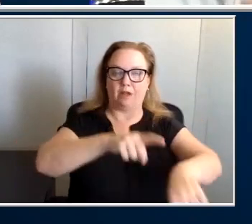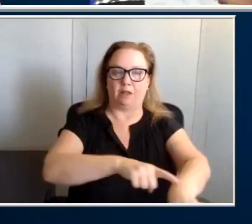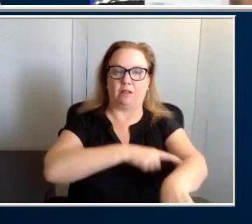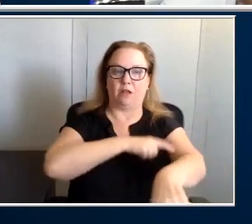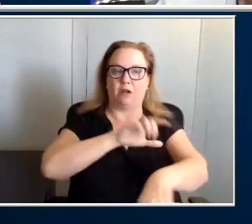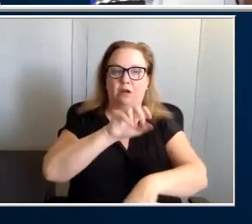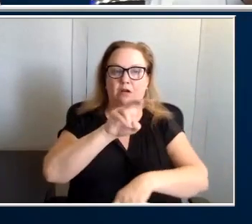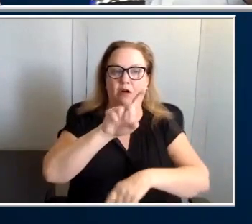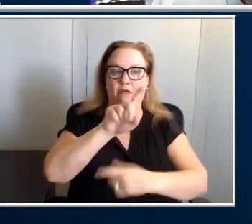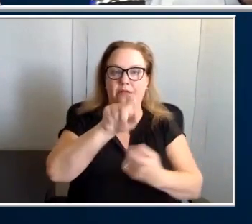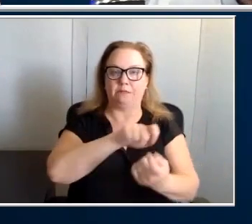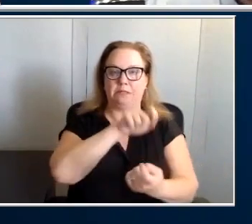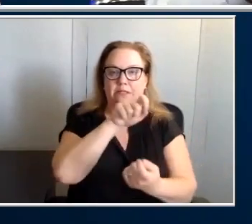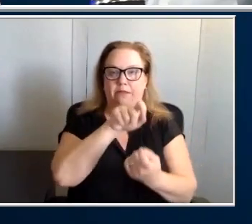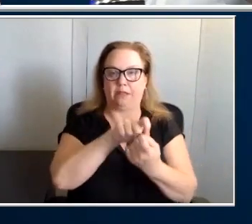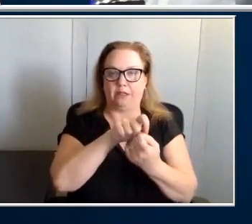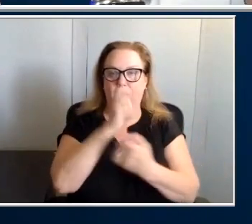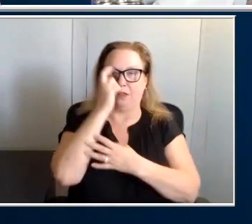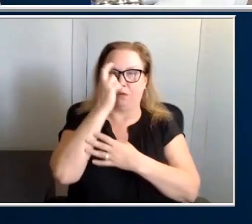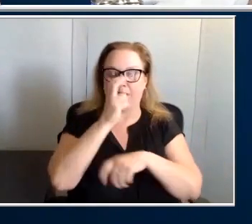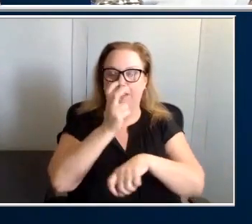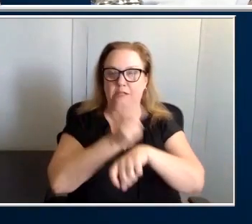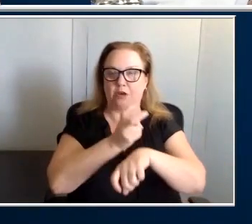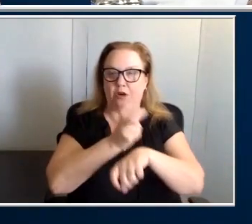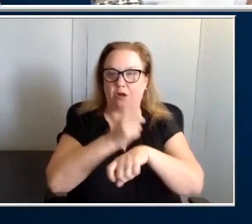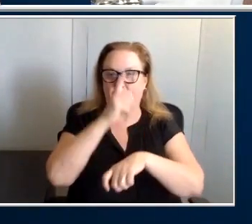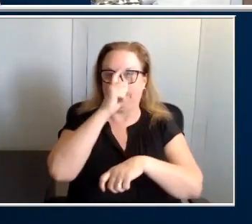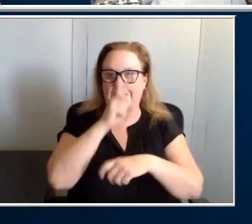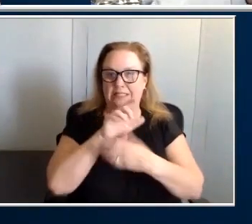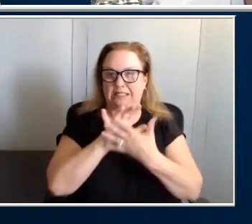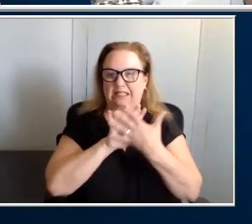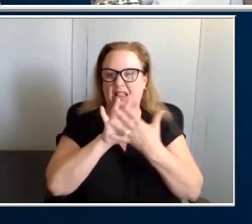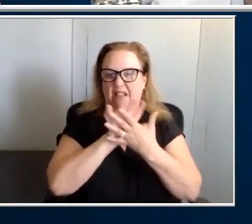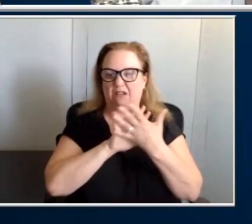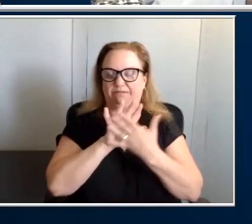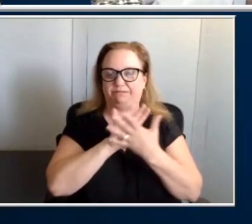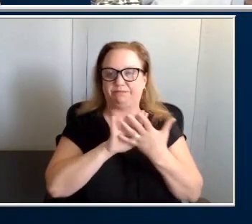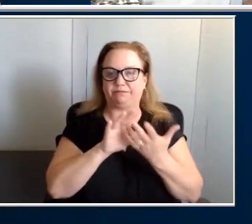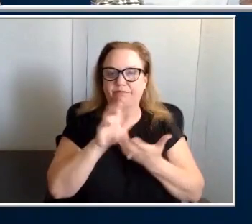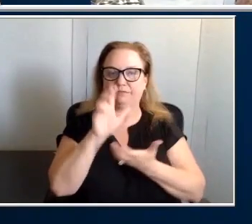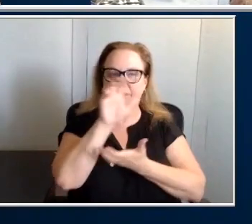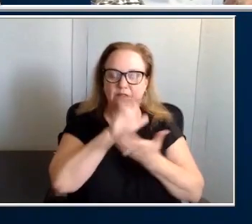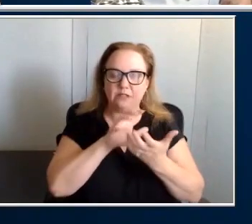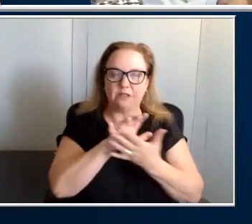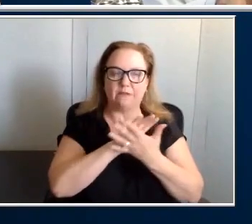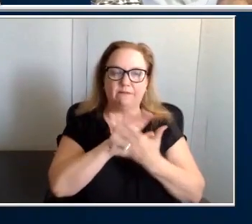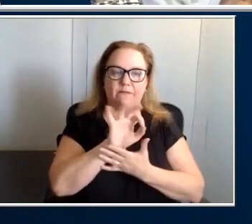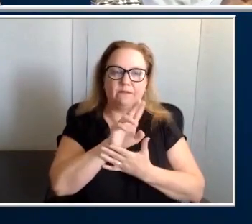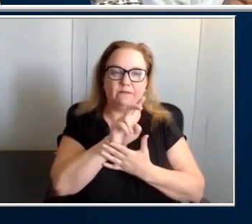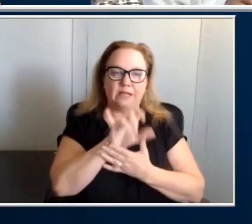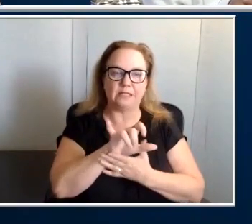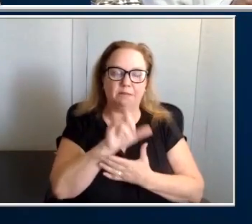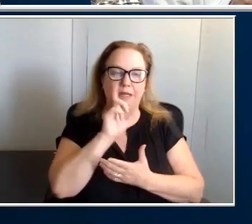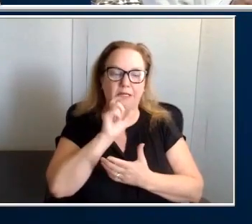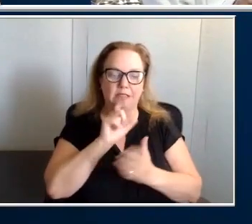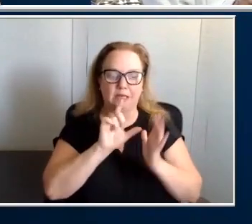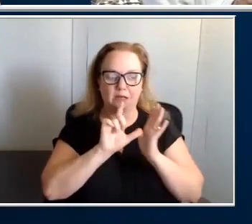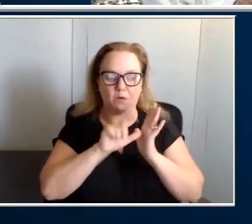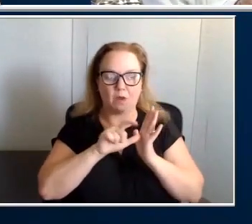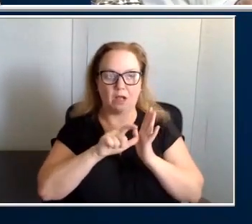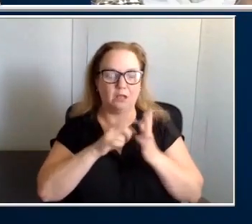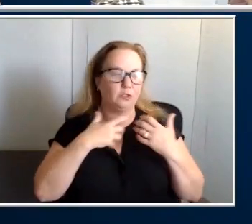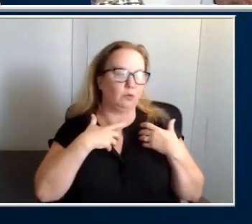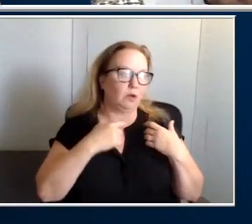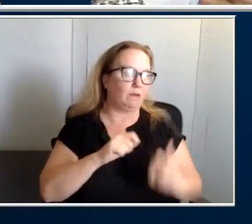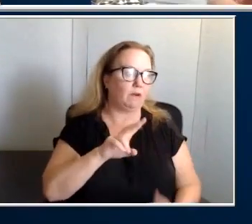reason it's hard is because it's a little fuzzy sometimes. And the reason it's fuzzy is people it can take a while to recover from a viral